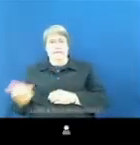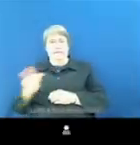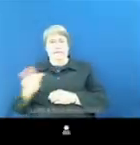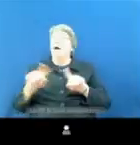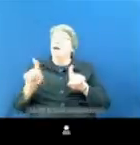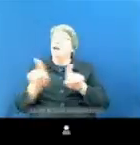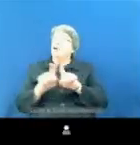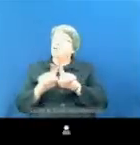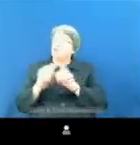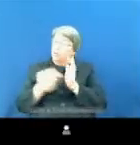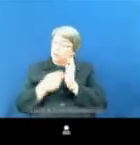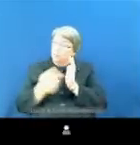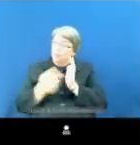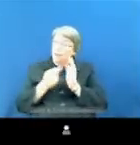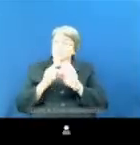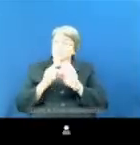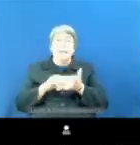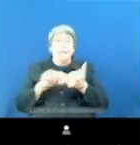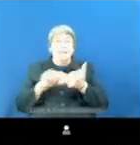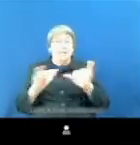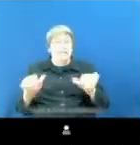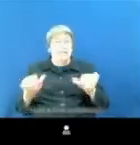simultaneous interpreting would be used.